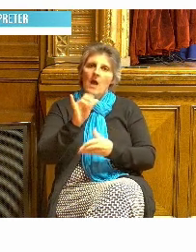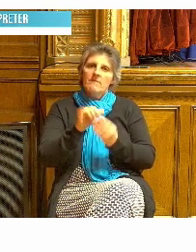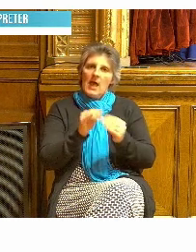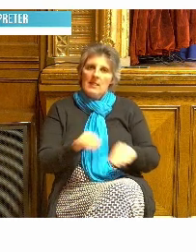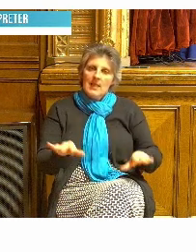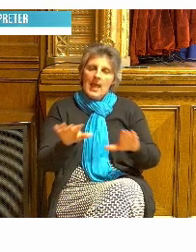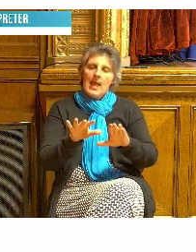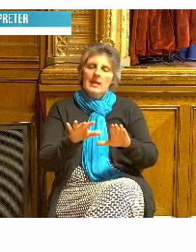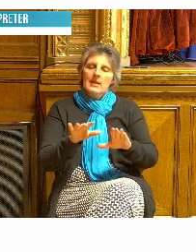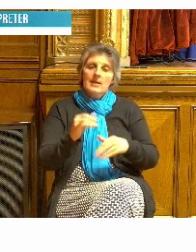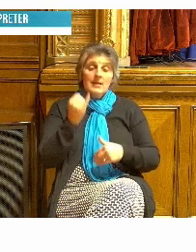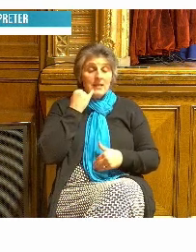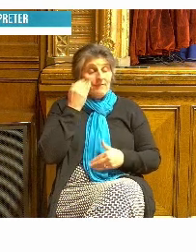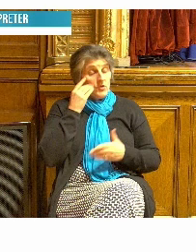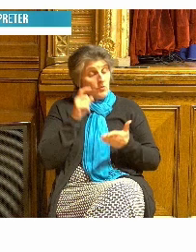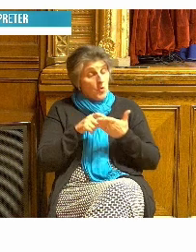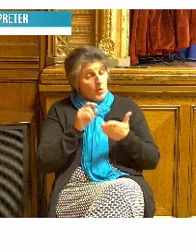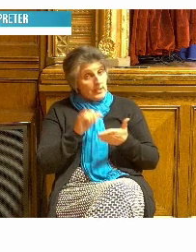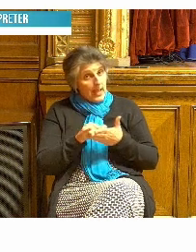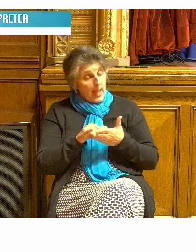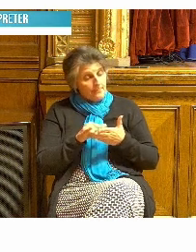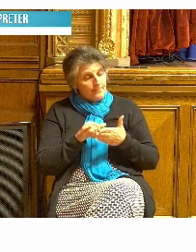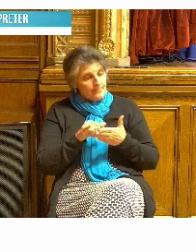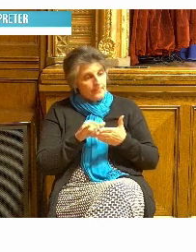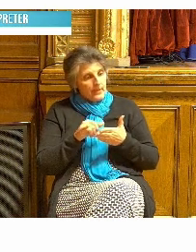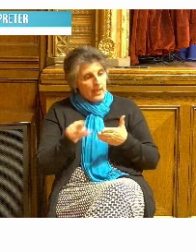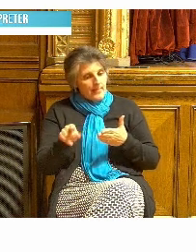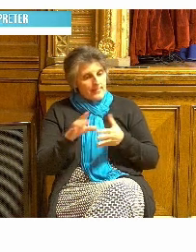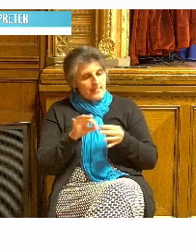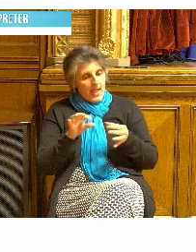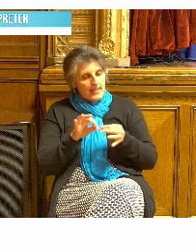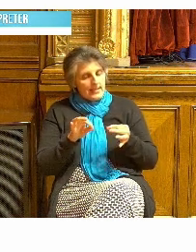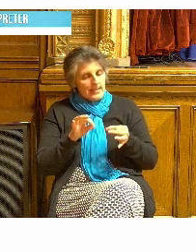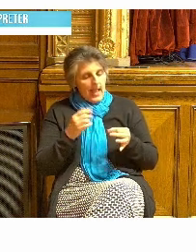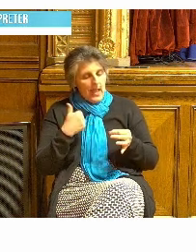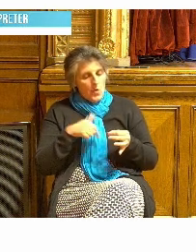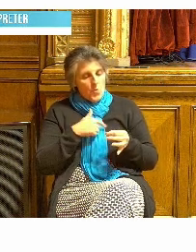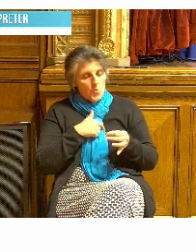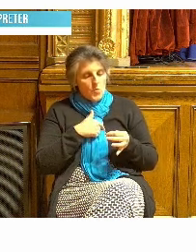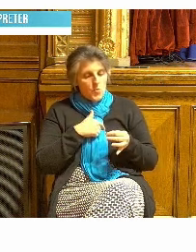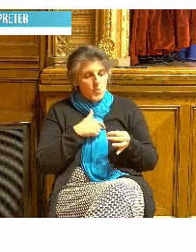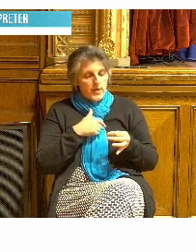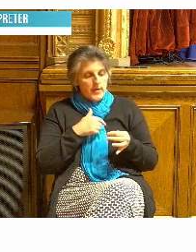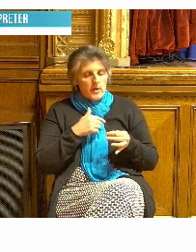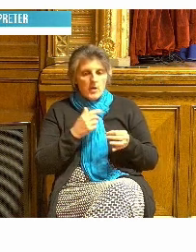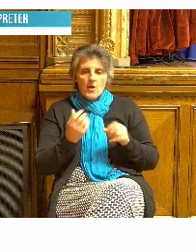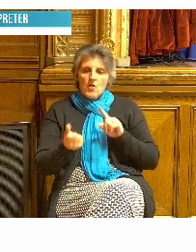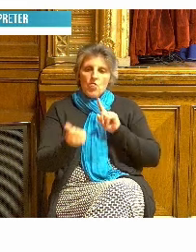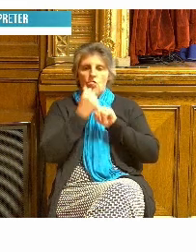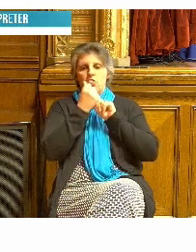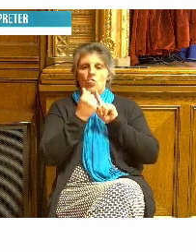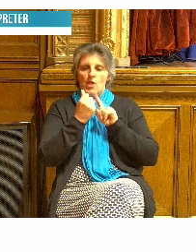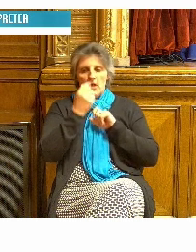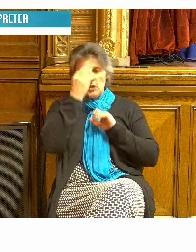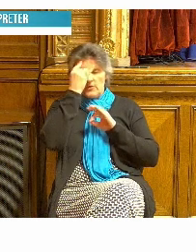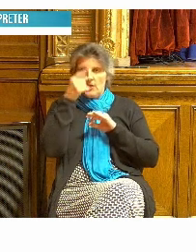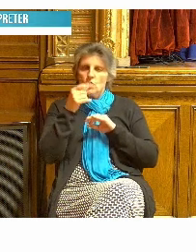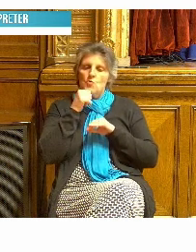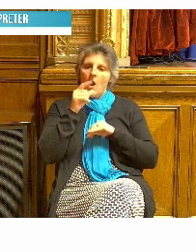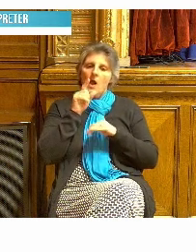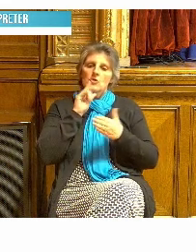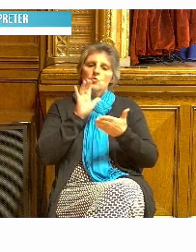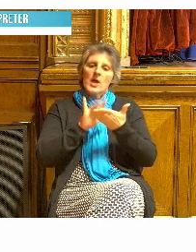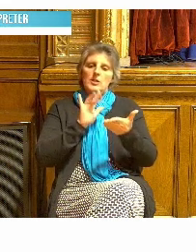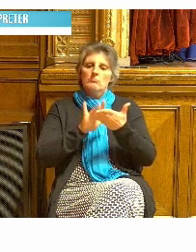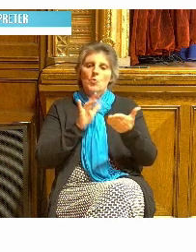land. If you notice that they say, we're tricked into thinking you are to exploit